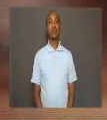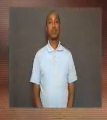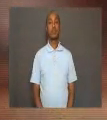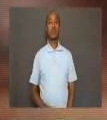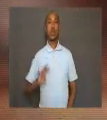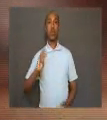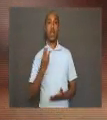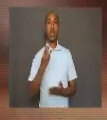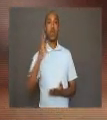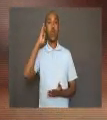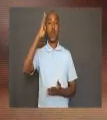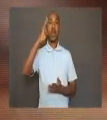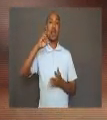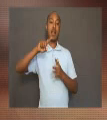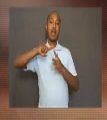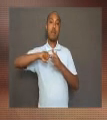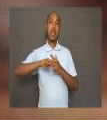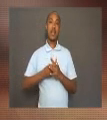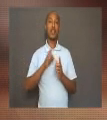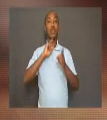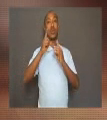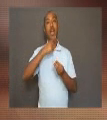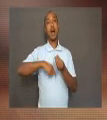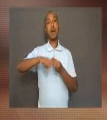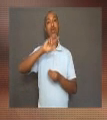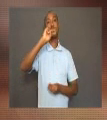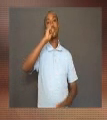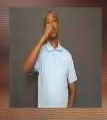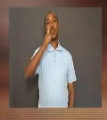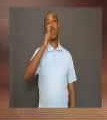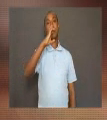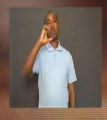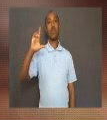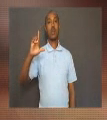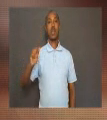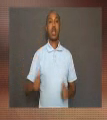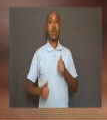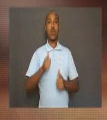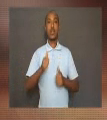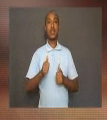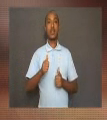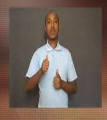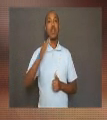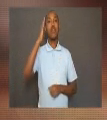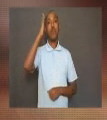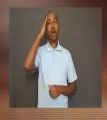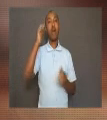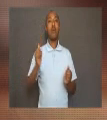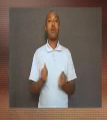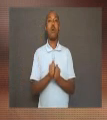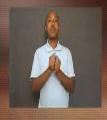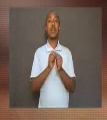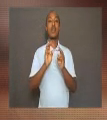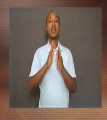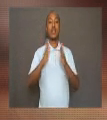We will begin by talking about sodium chloride, which you might know as common